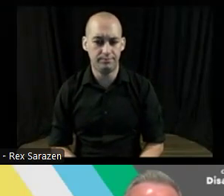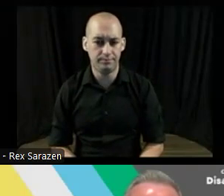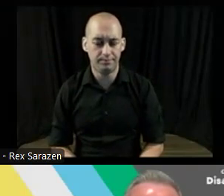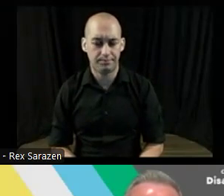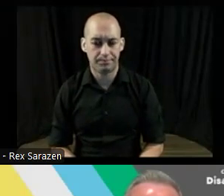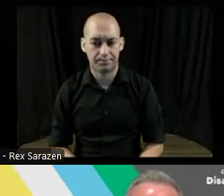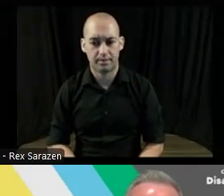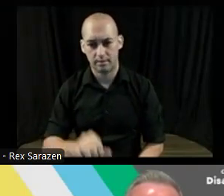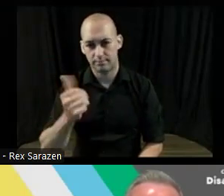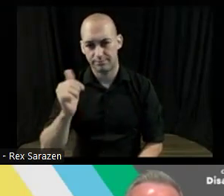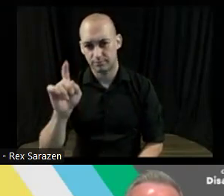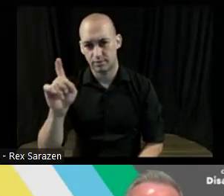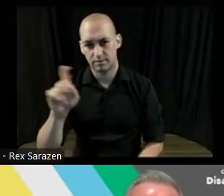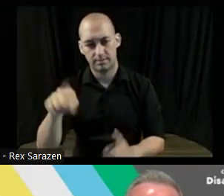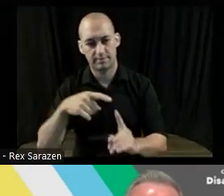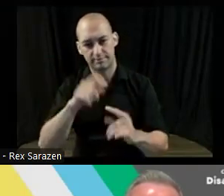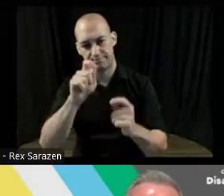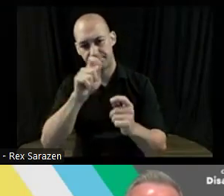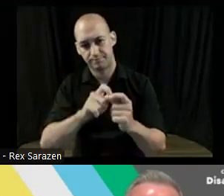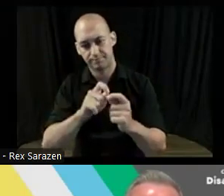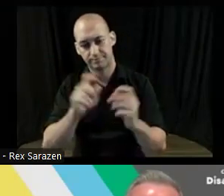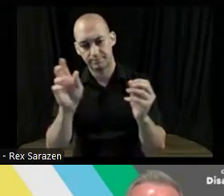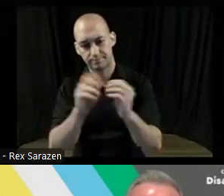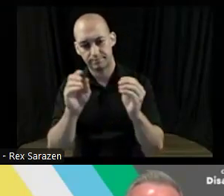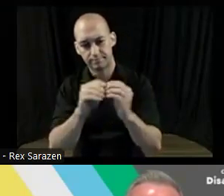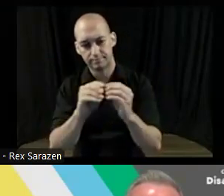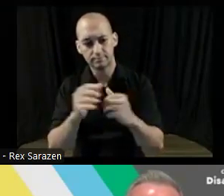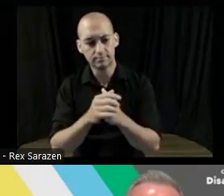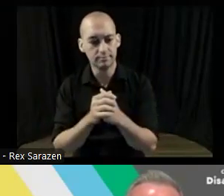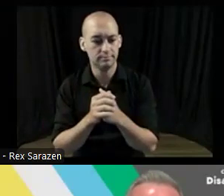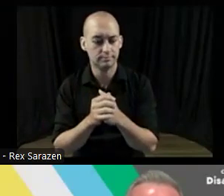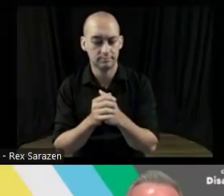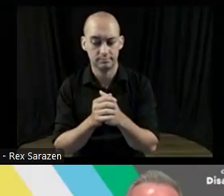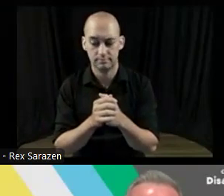Other questions about the particular event?